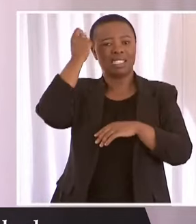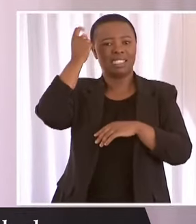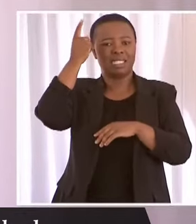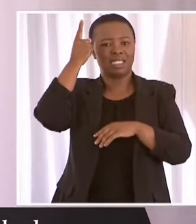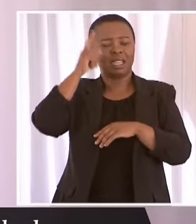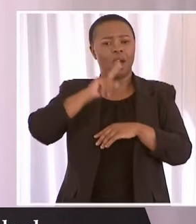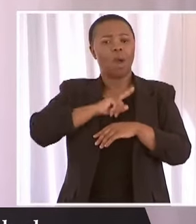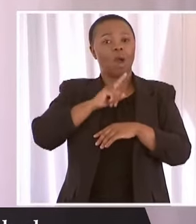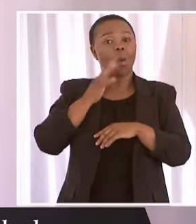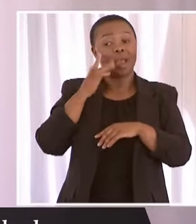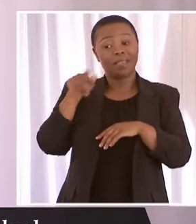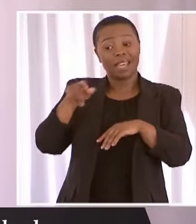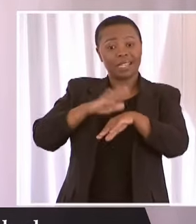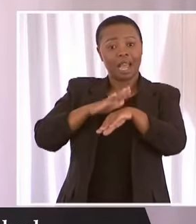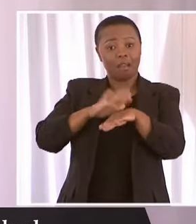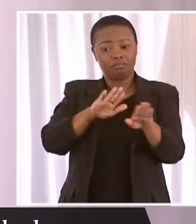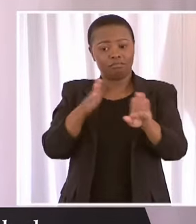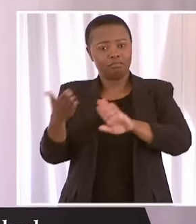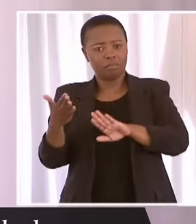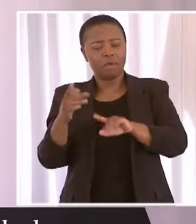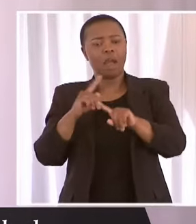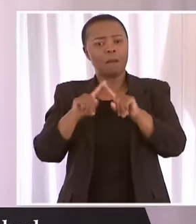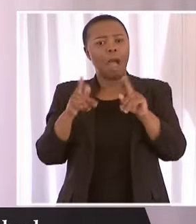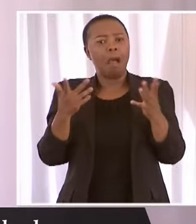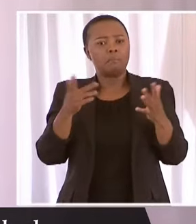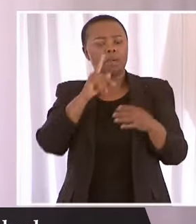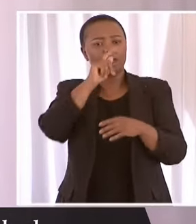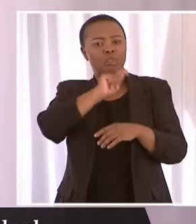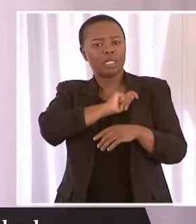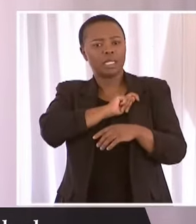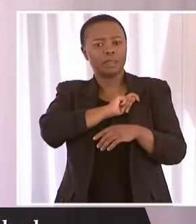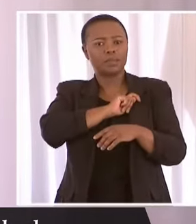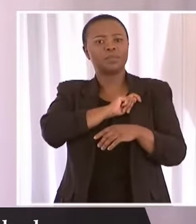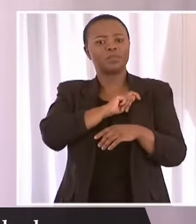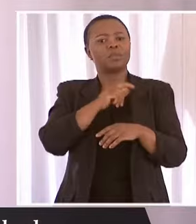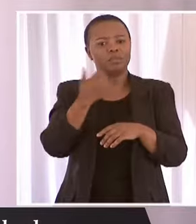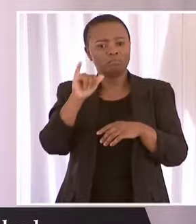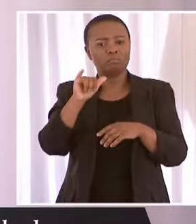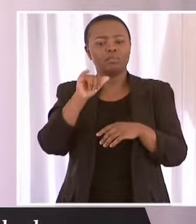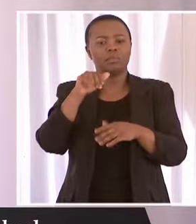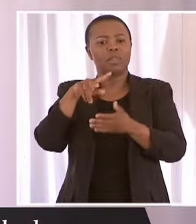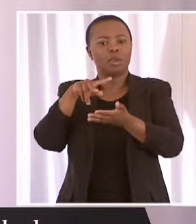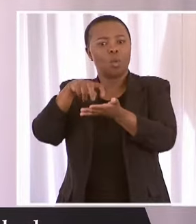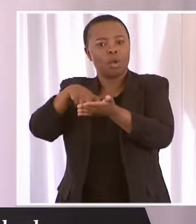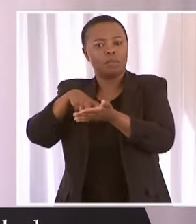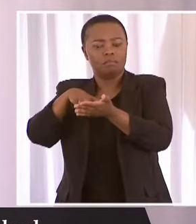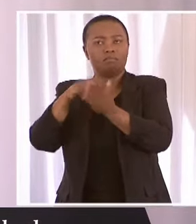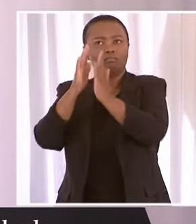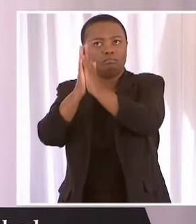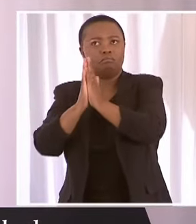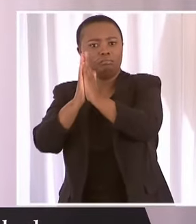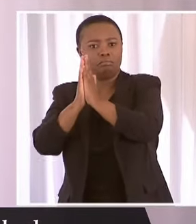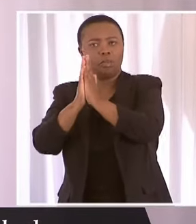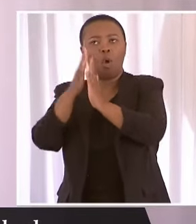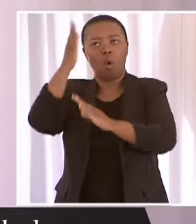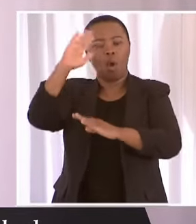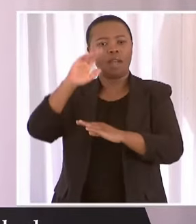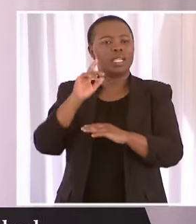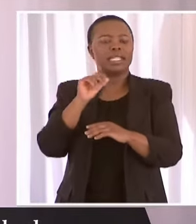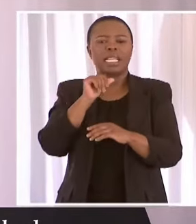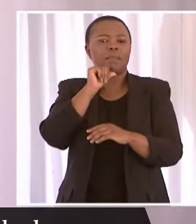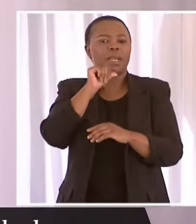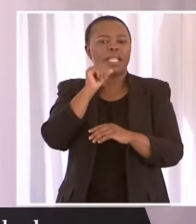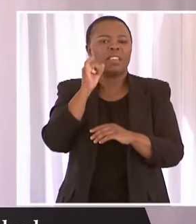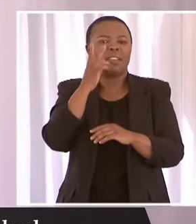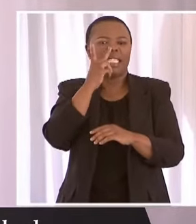times of loss and grief. But trust requires that we lean and rally also on God, even things seem unclear. To us,